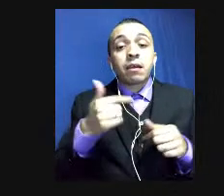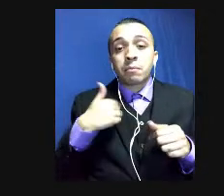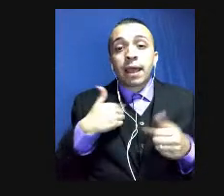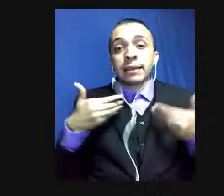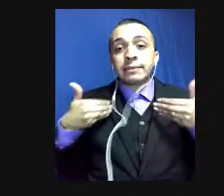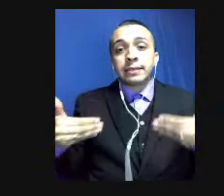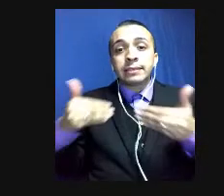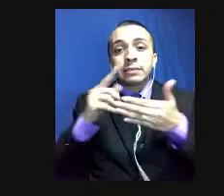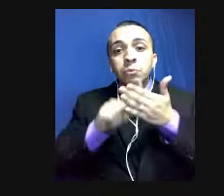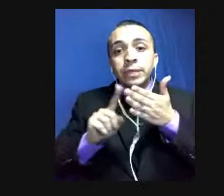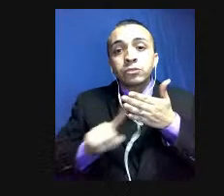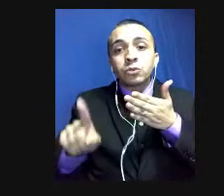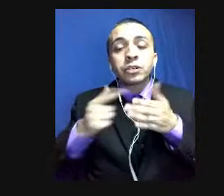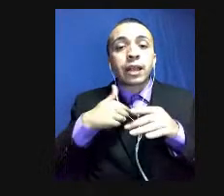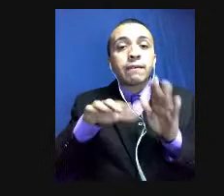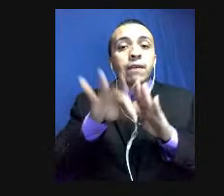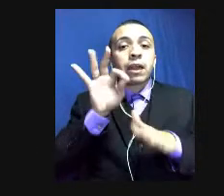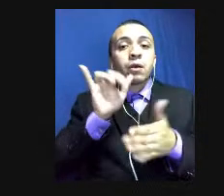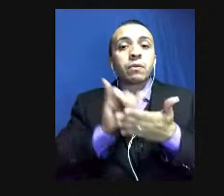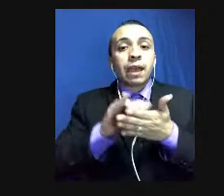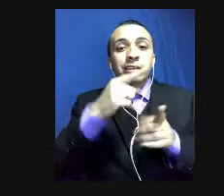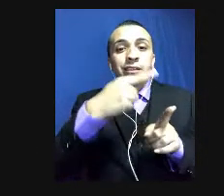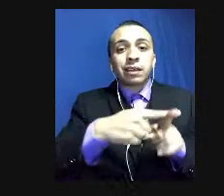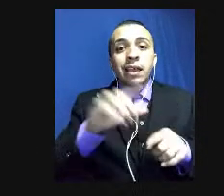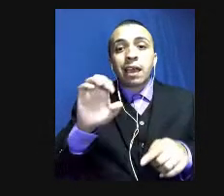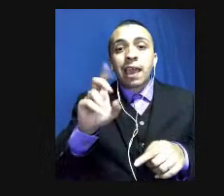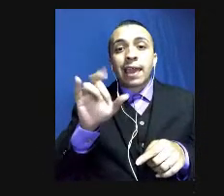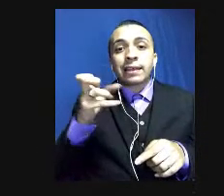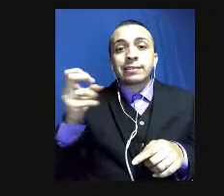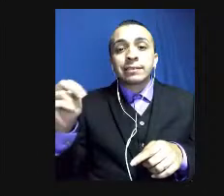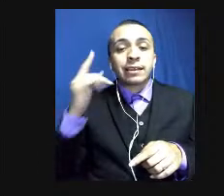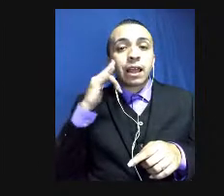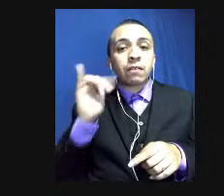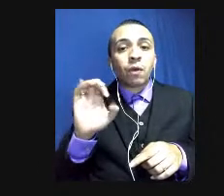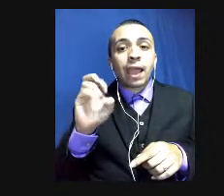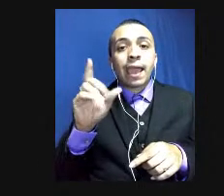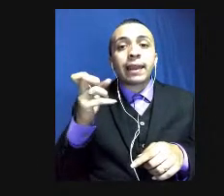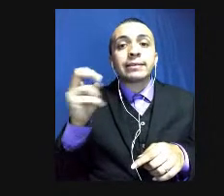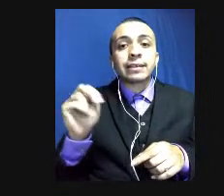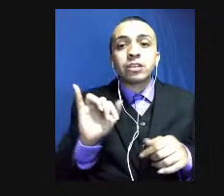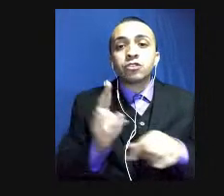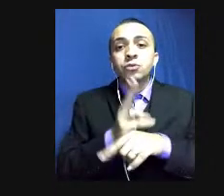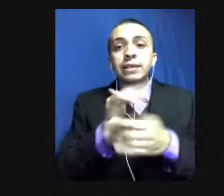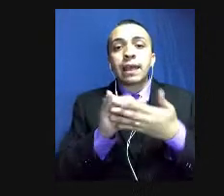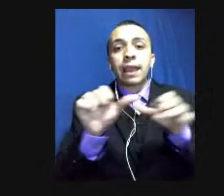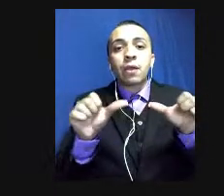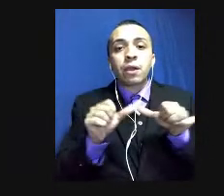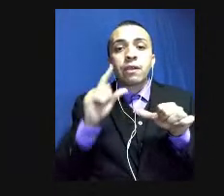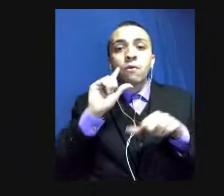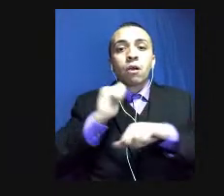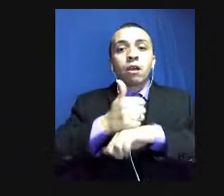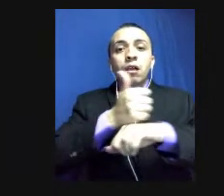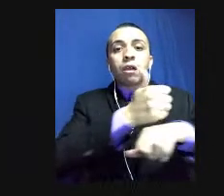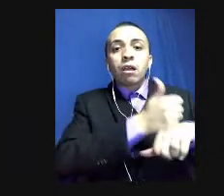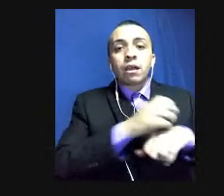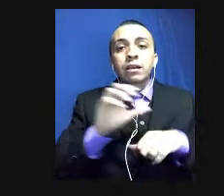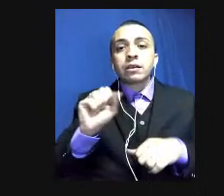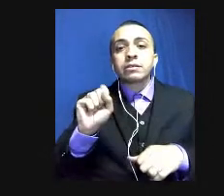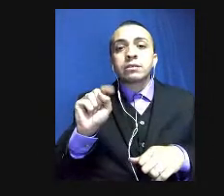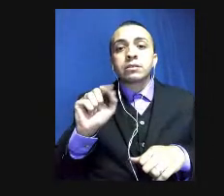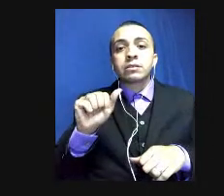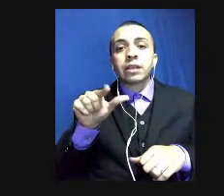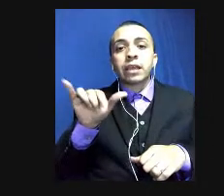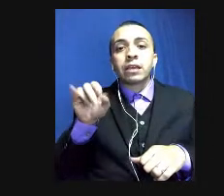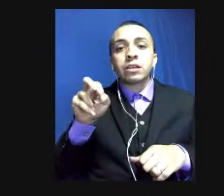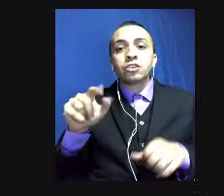that the Southern California Edison is using that area as a staging area for some of their vehicles and equipment. So that may have